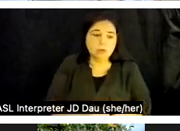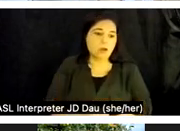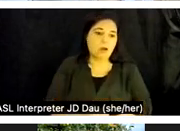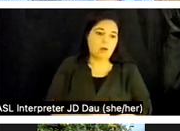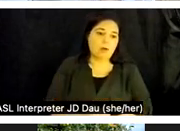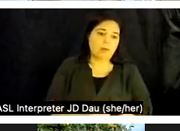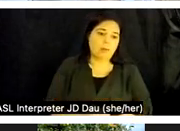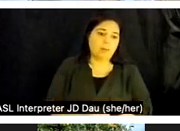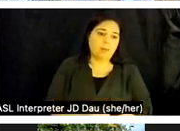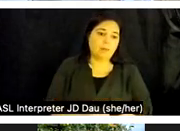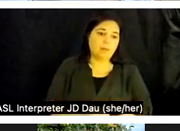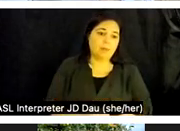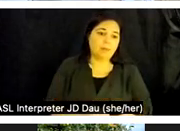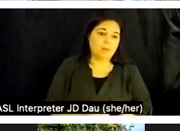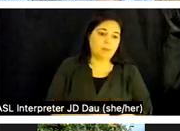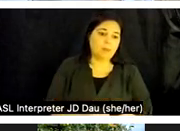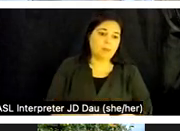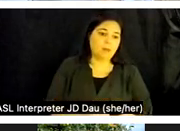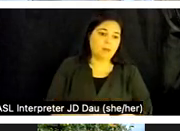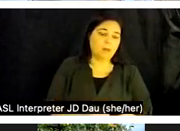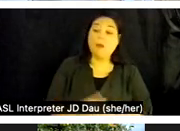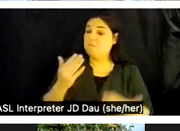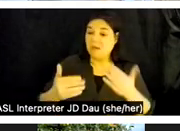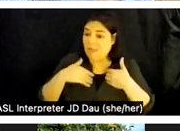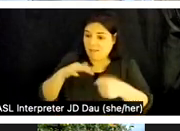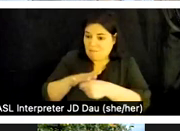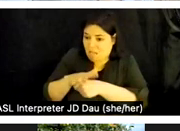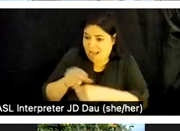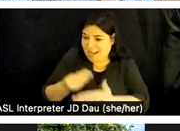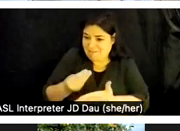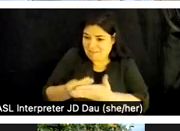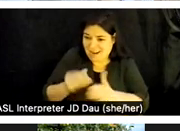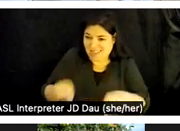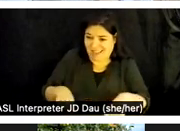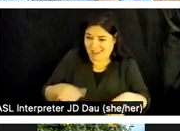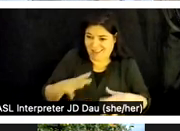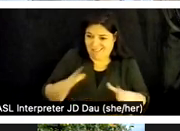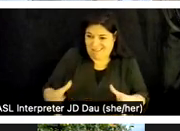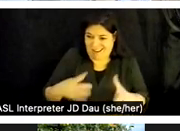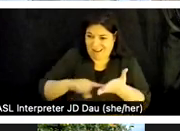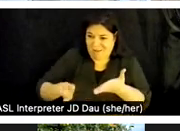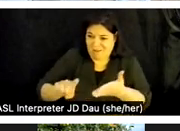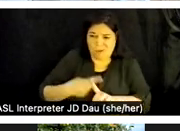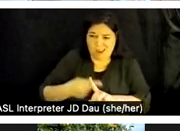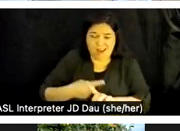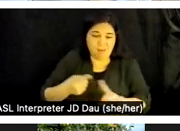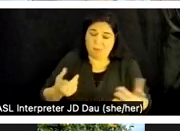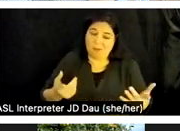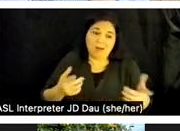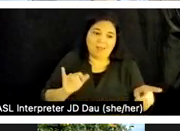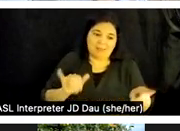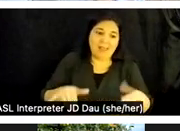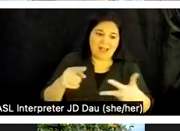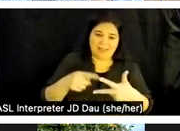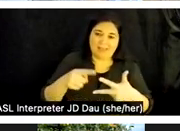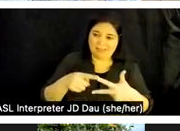and they may still have enough money to afford the apartment. So that's what disparate impact